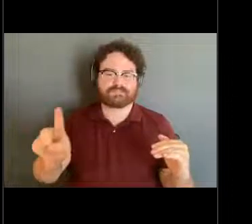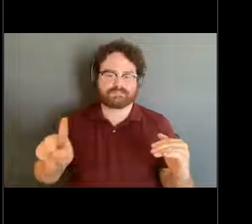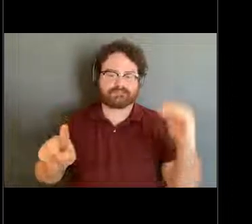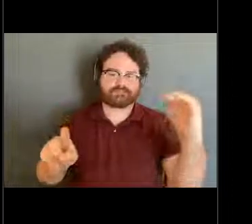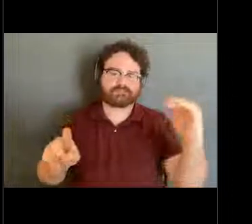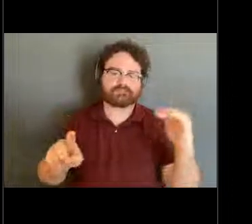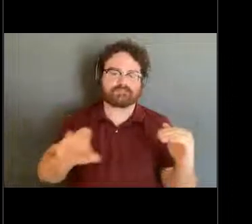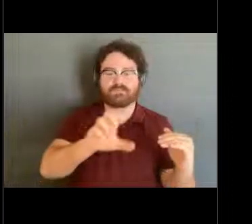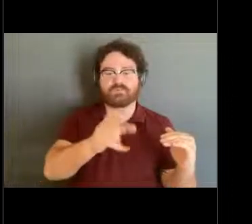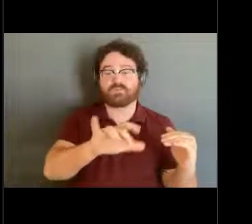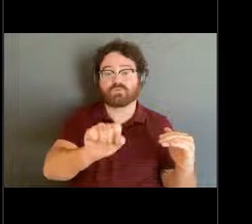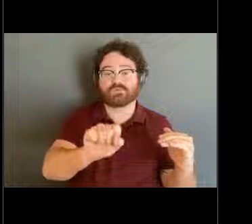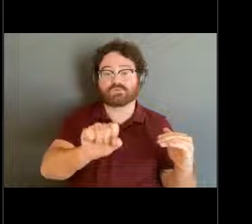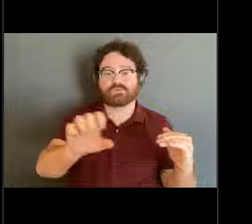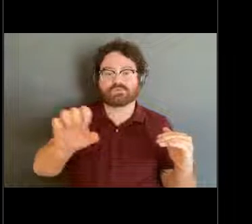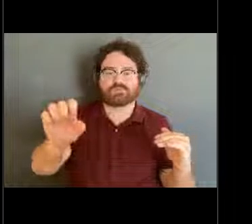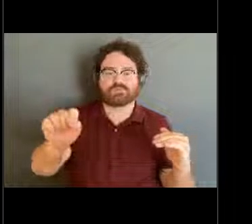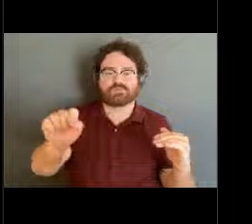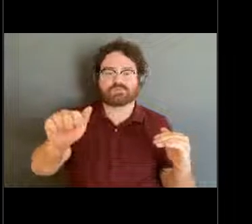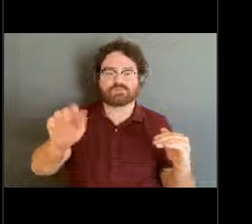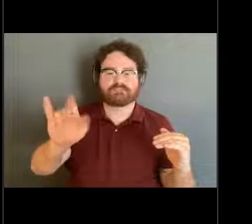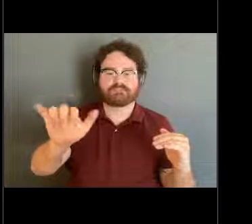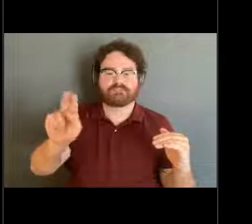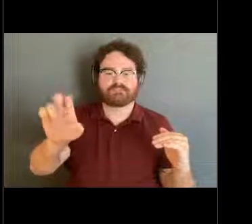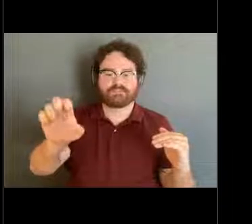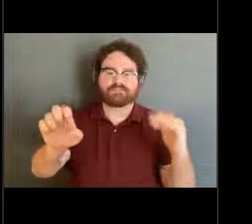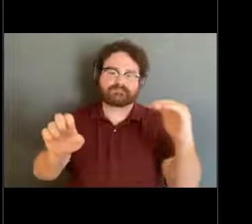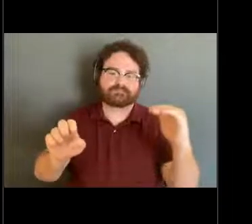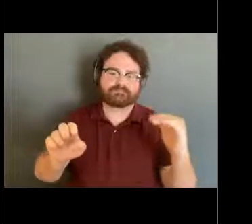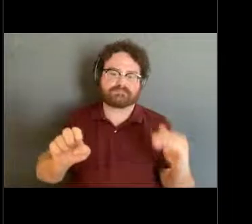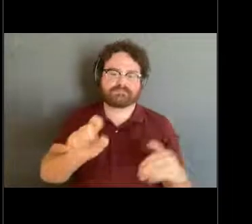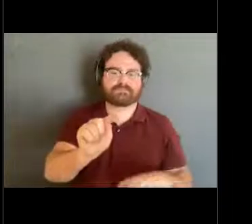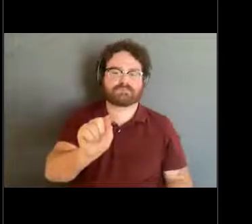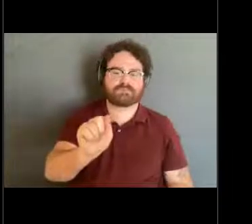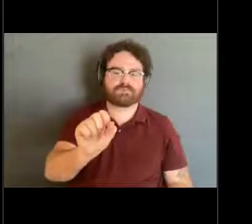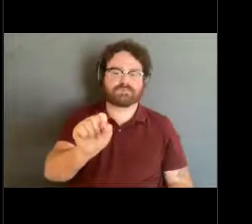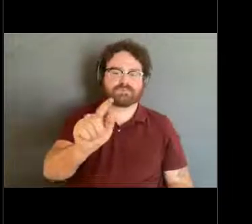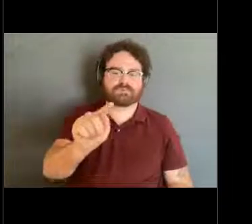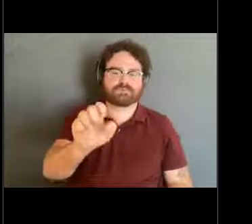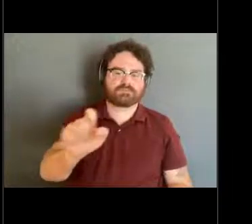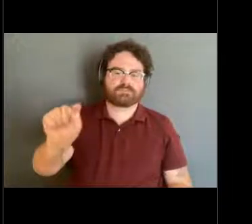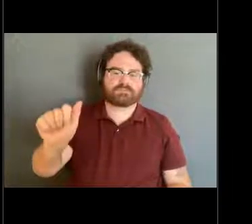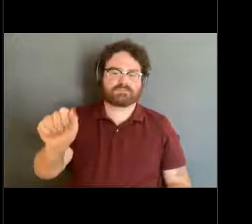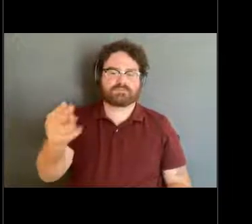Chris Sabine, and Tosti Tanua.